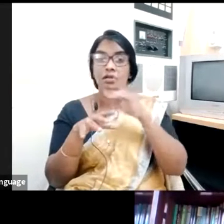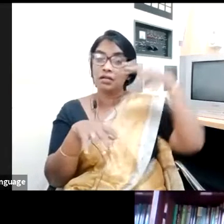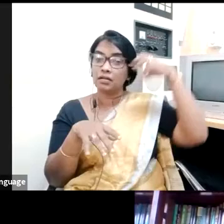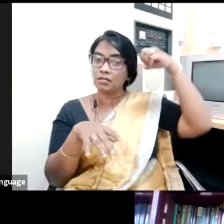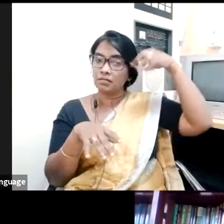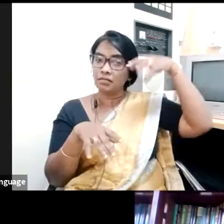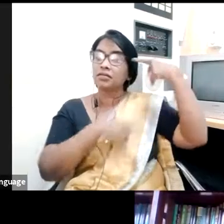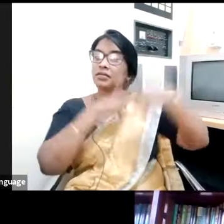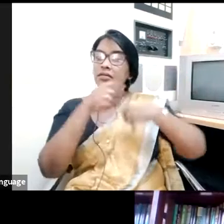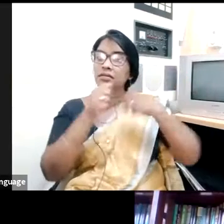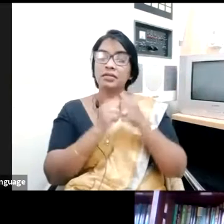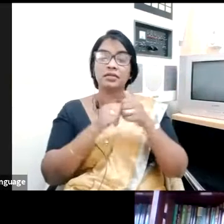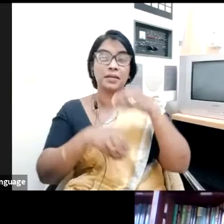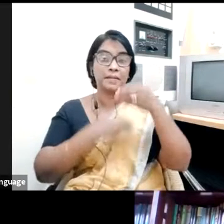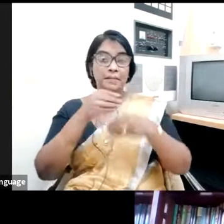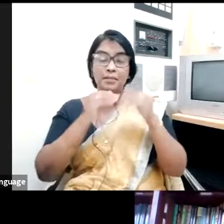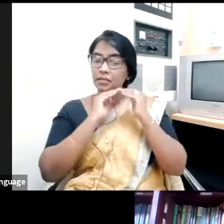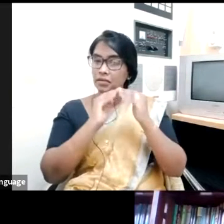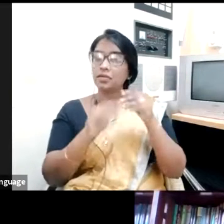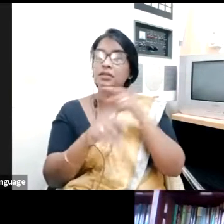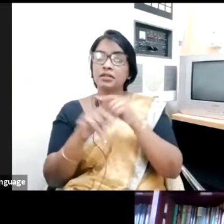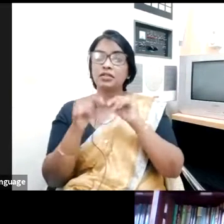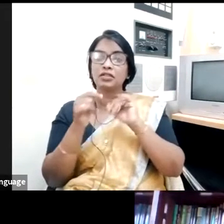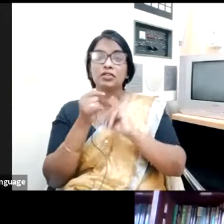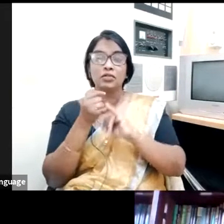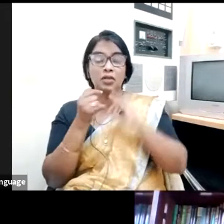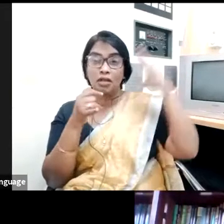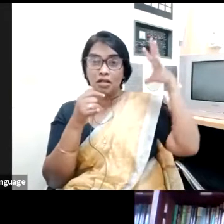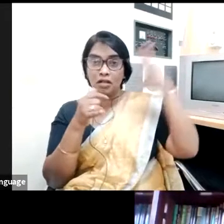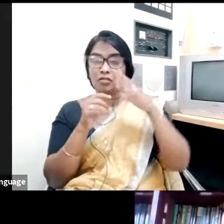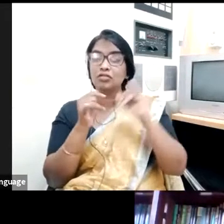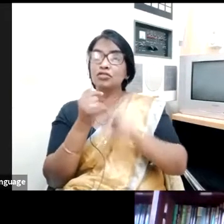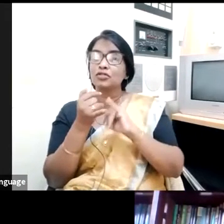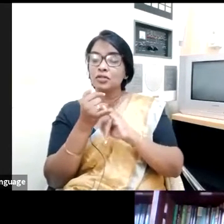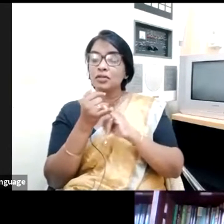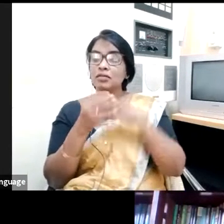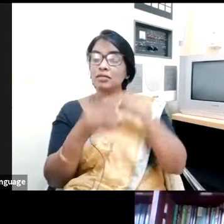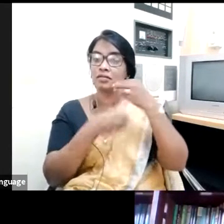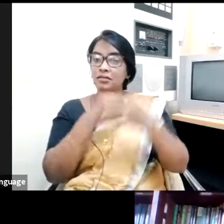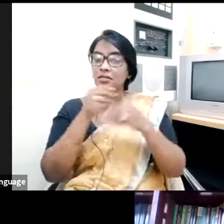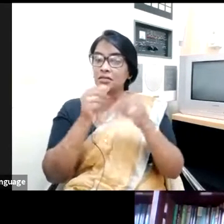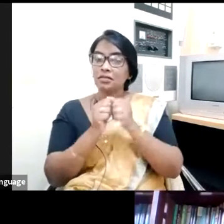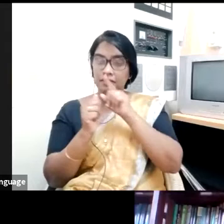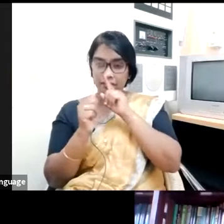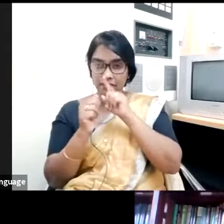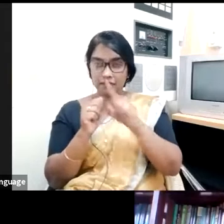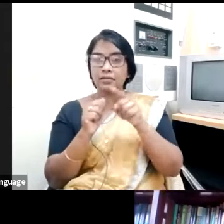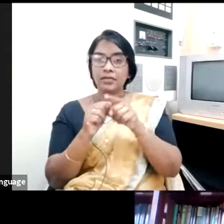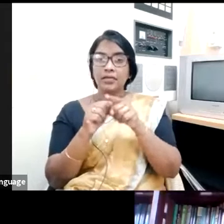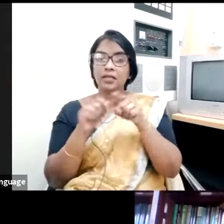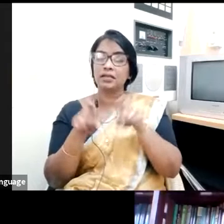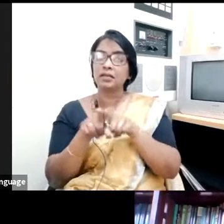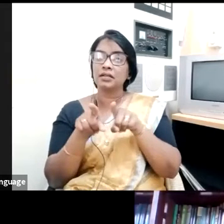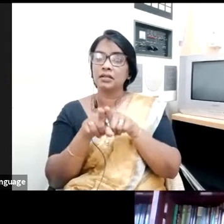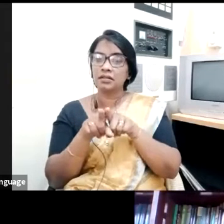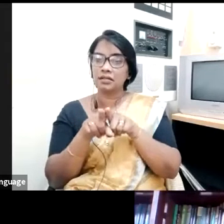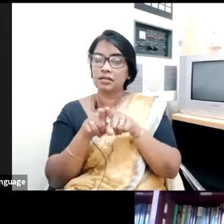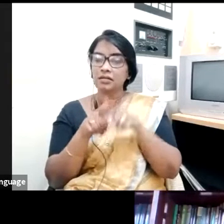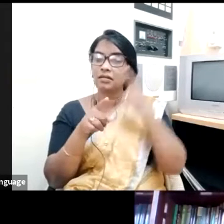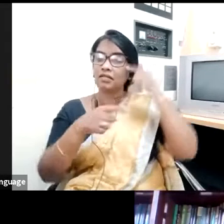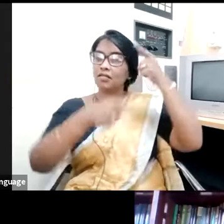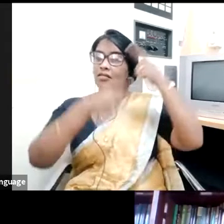energy on one of our plantation factory roof, that in UP Cork Estate. Since then, we have